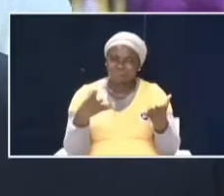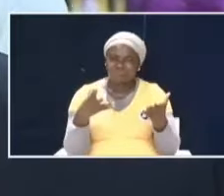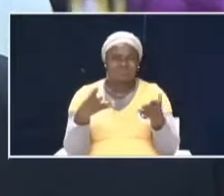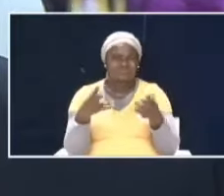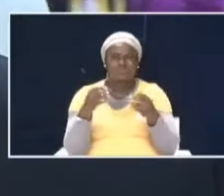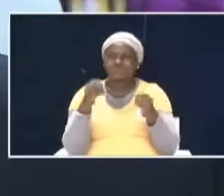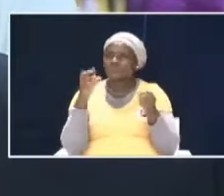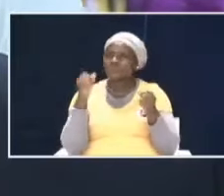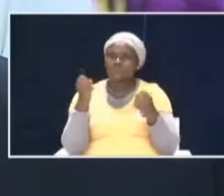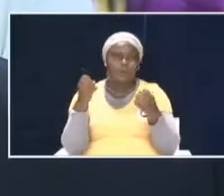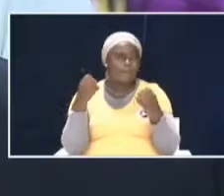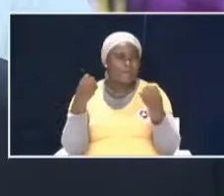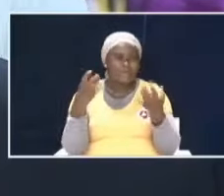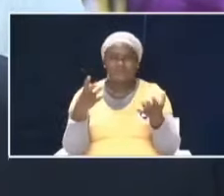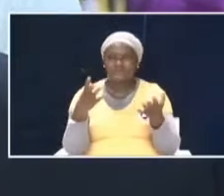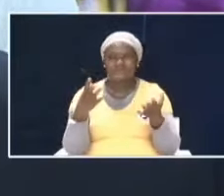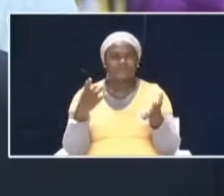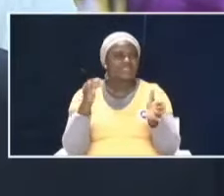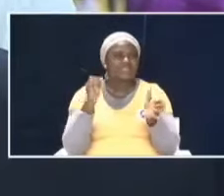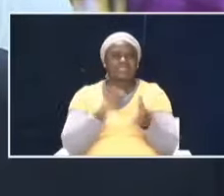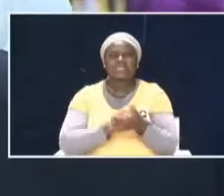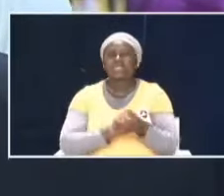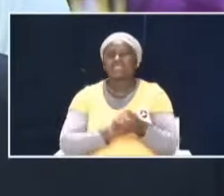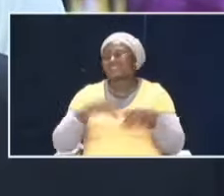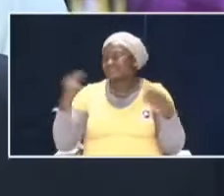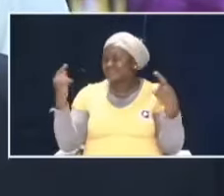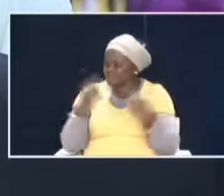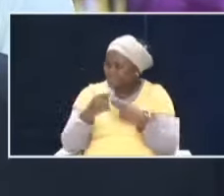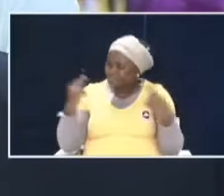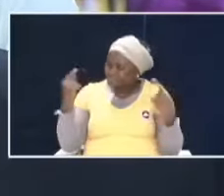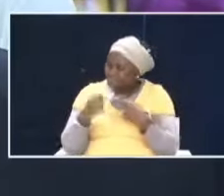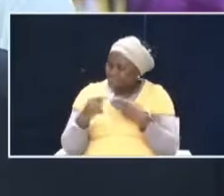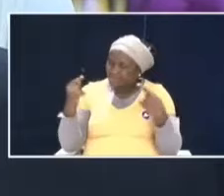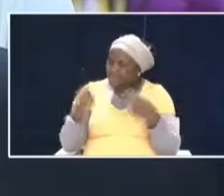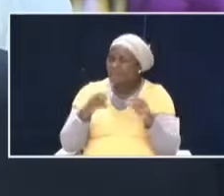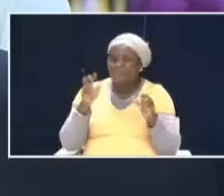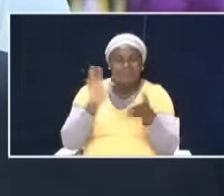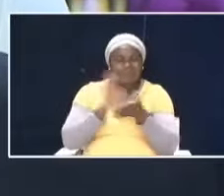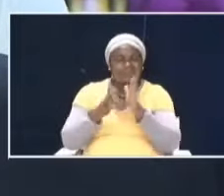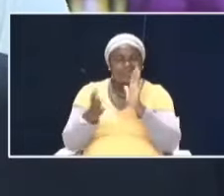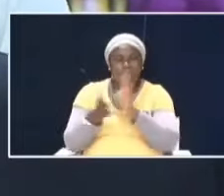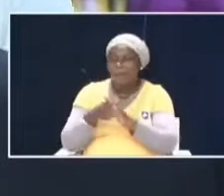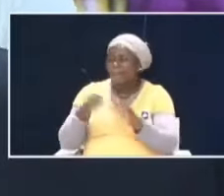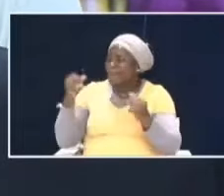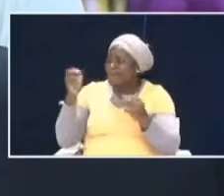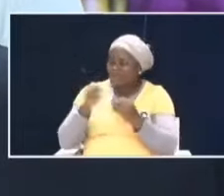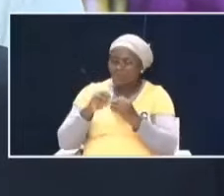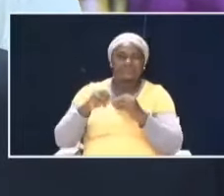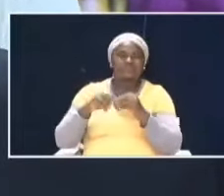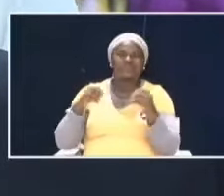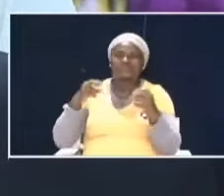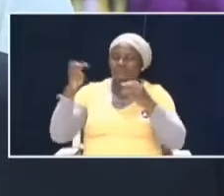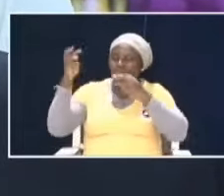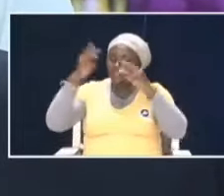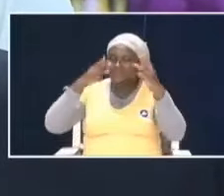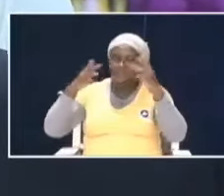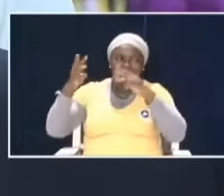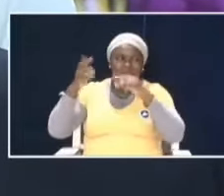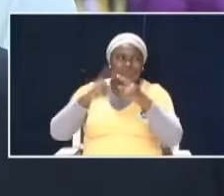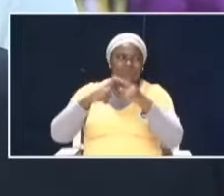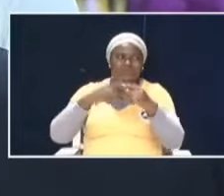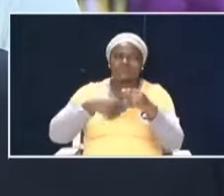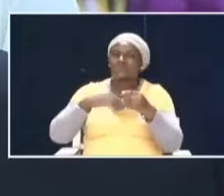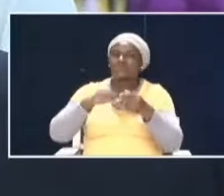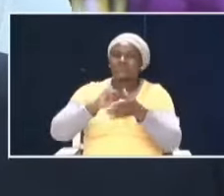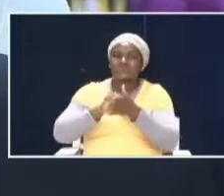so intense that it became worrisome to me. Worrisome in the sense that those situations that I